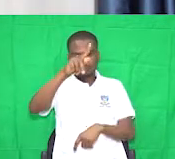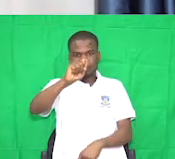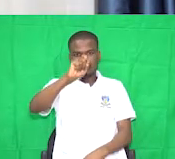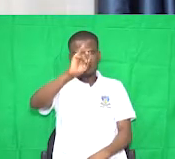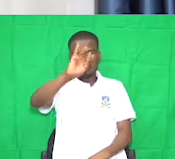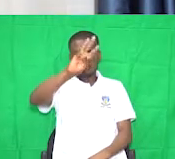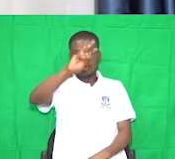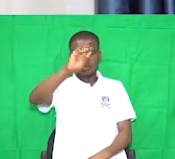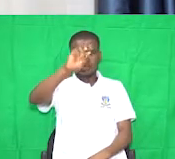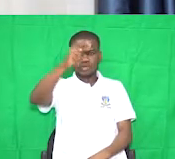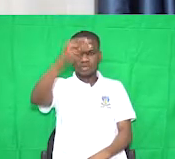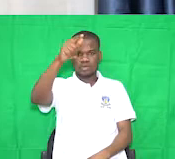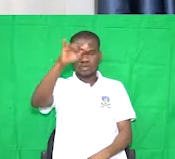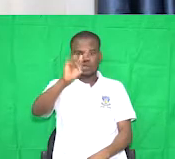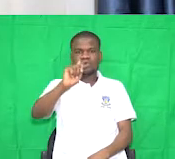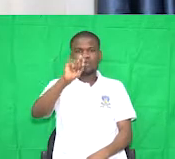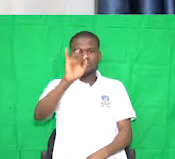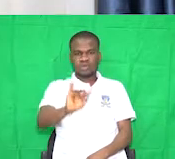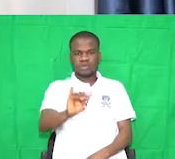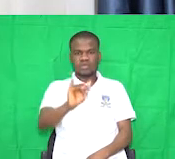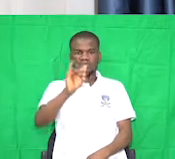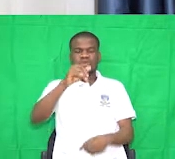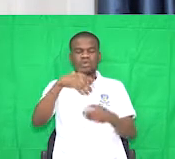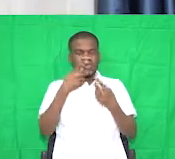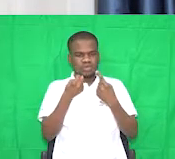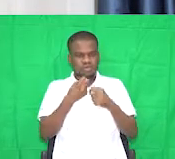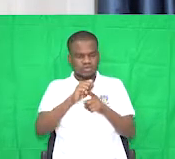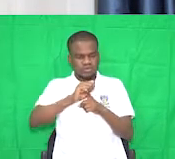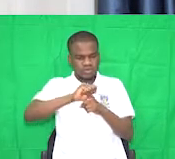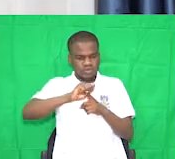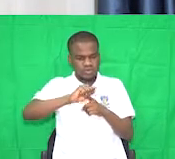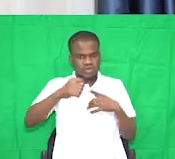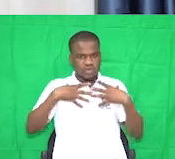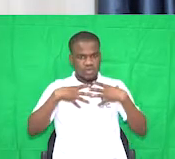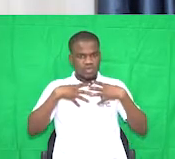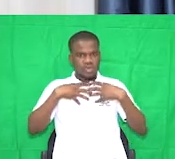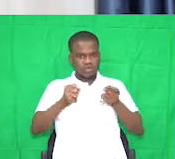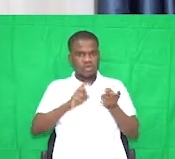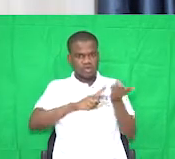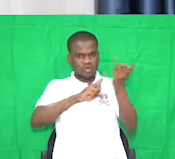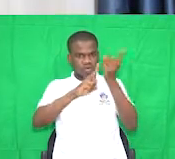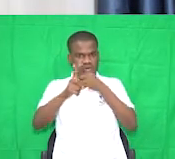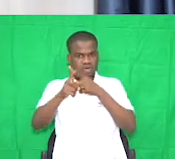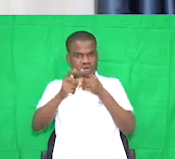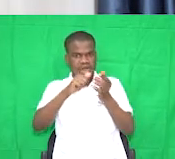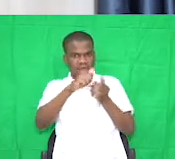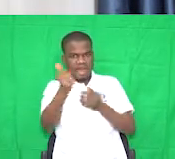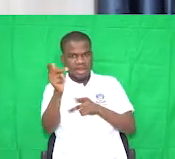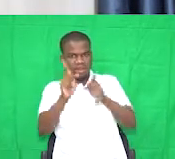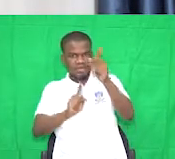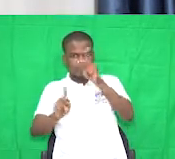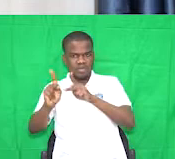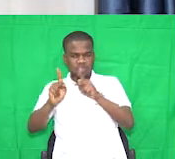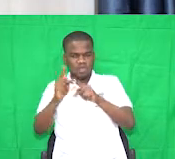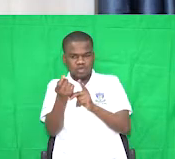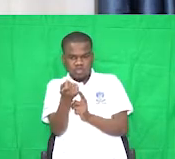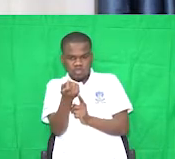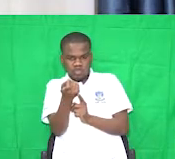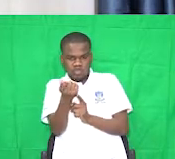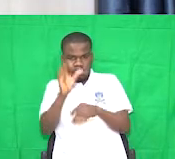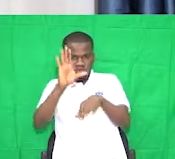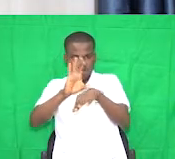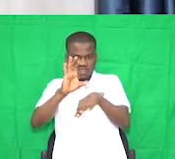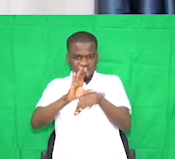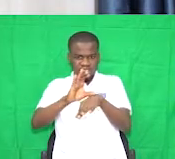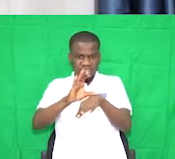on his second missionary journey, gets to their home. And the church, that local small church,